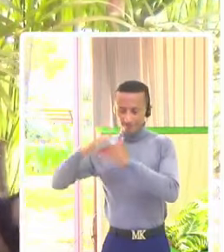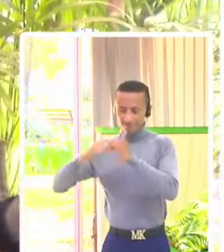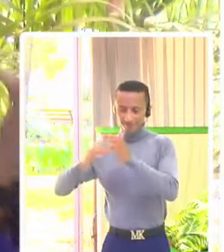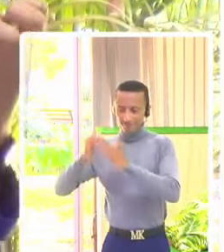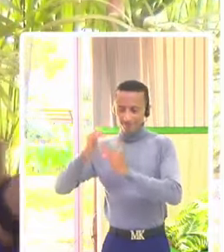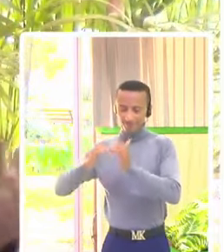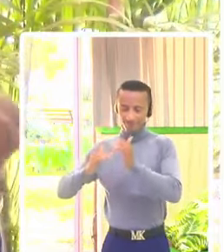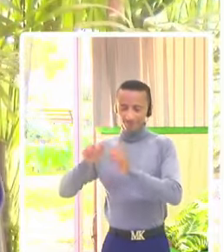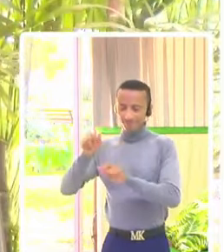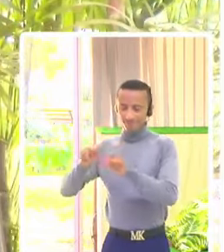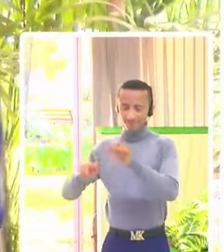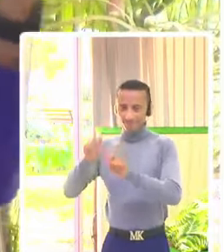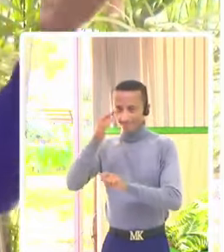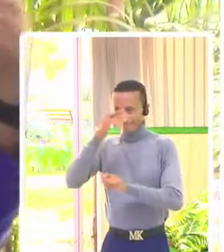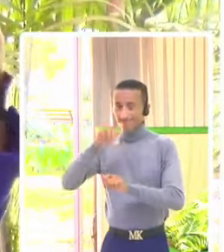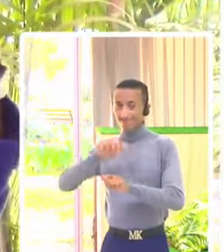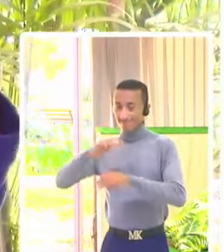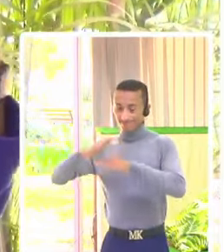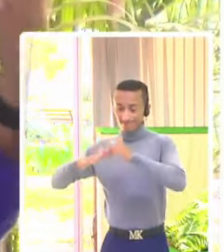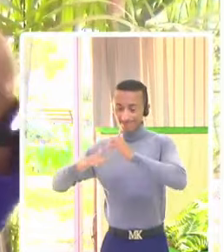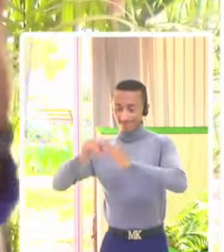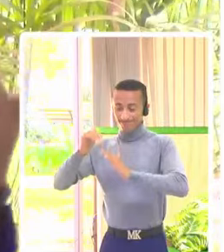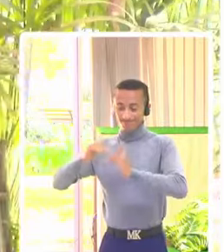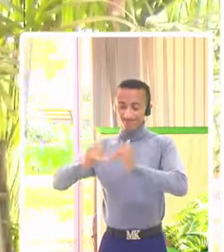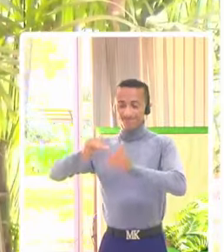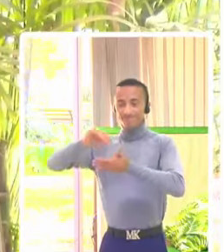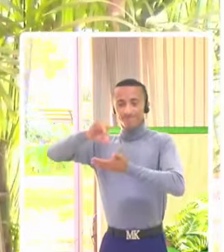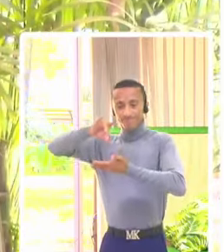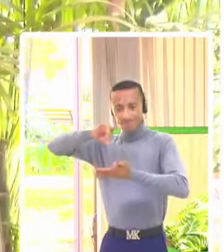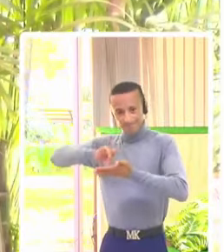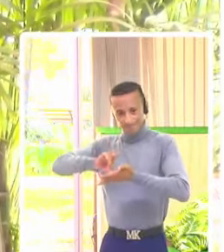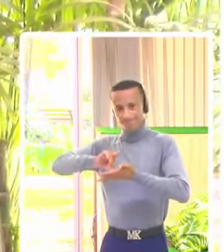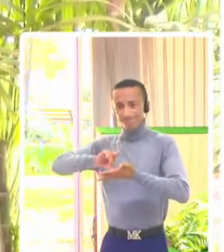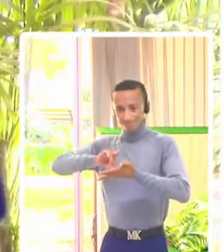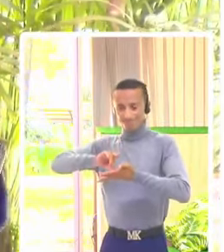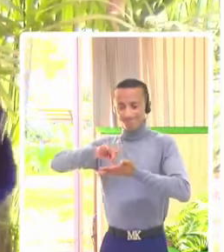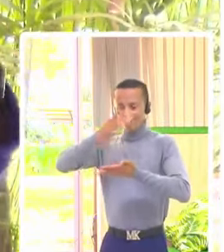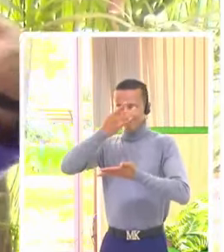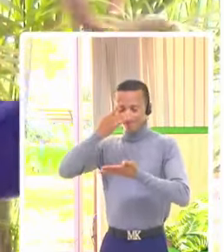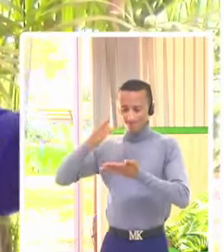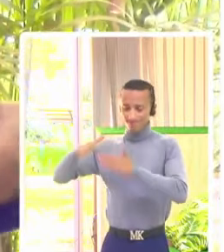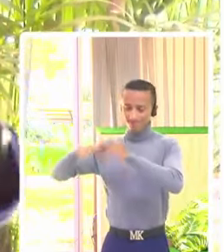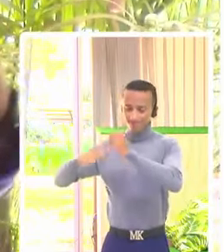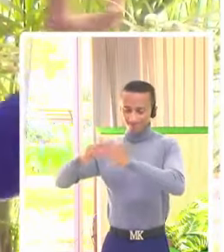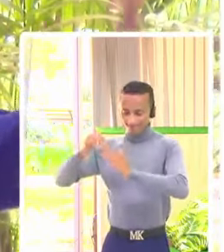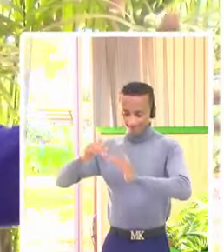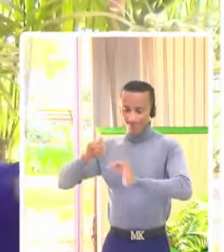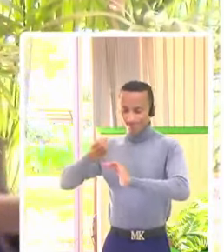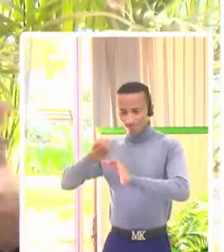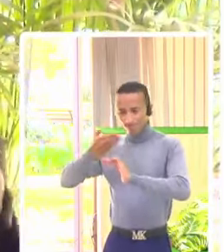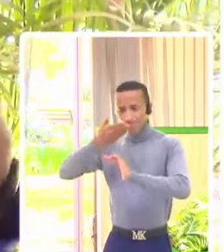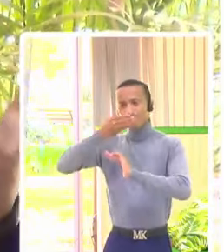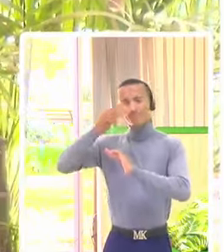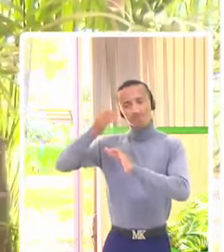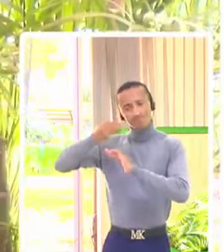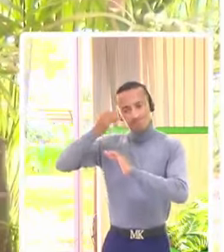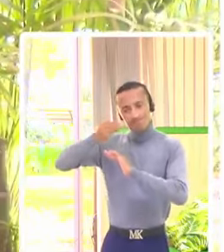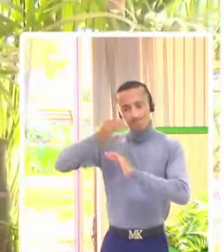qualified people, or involved